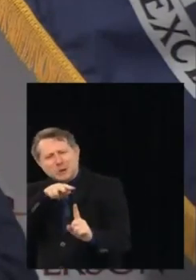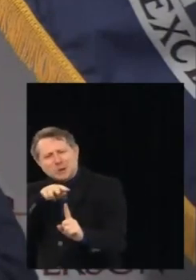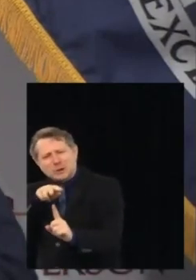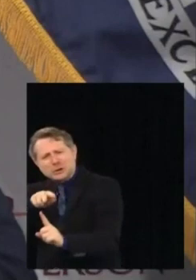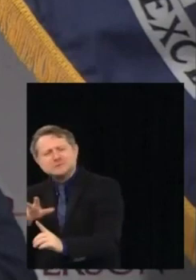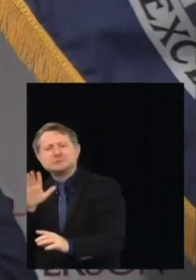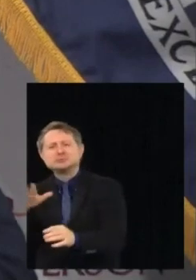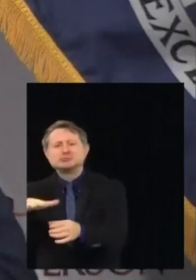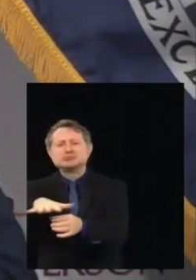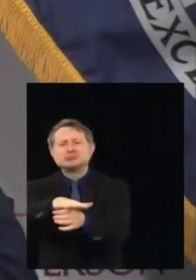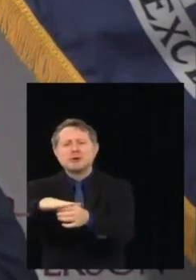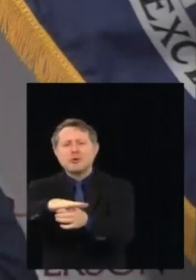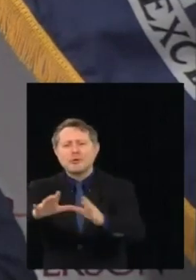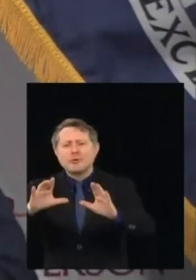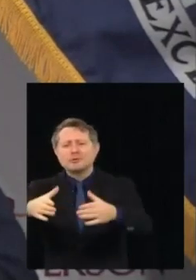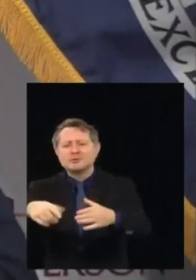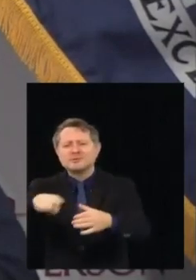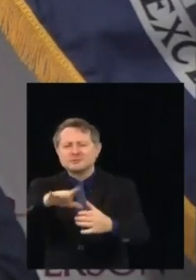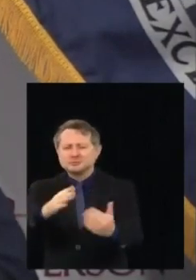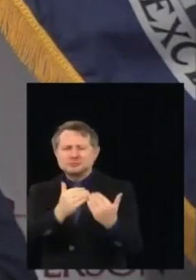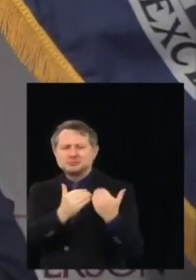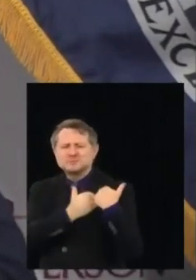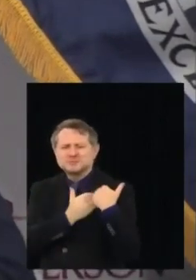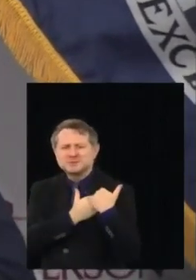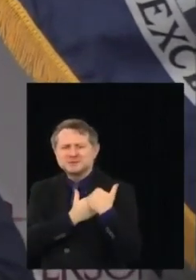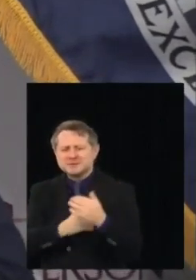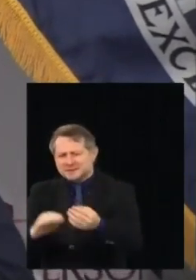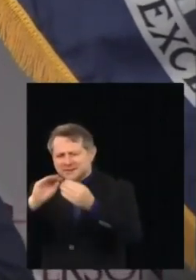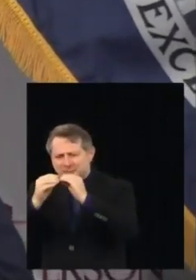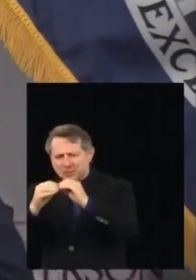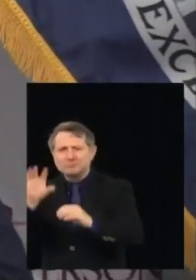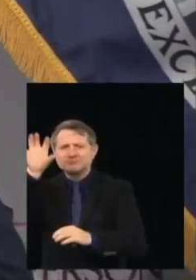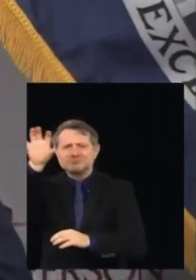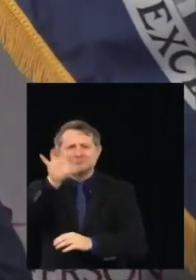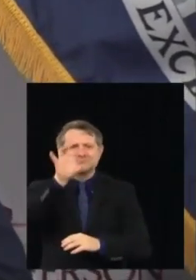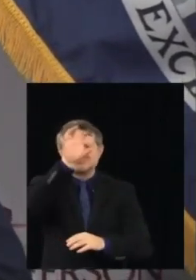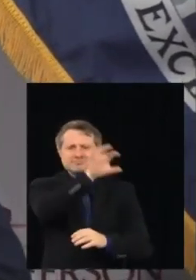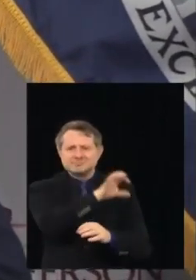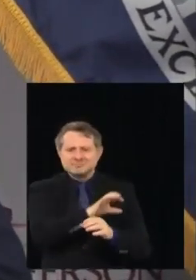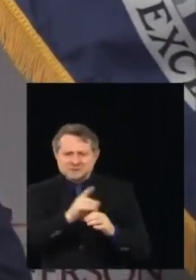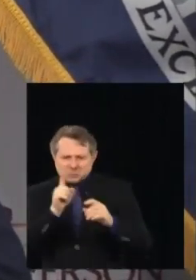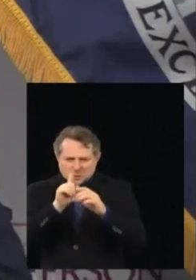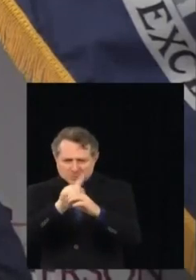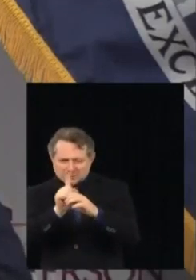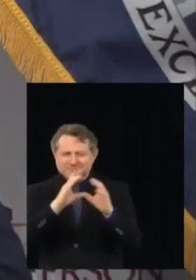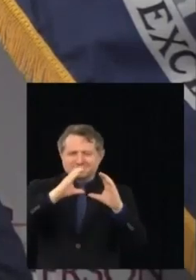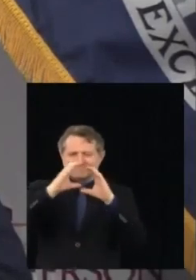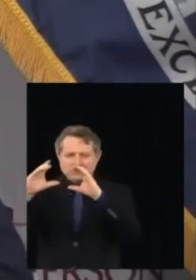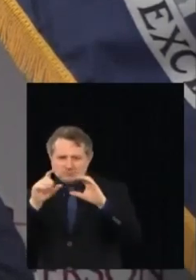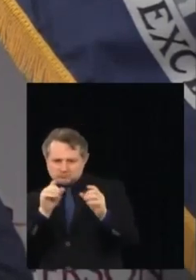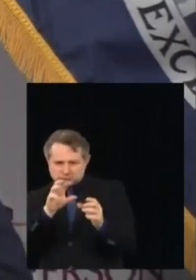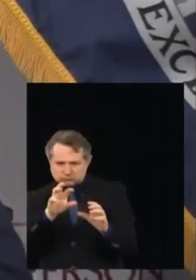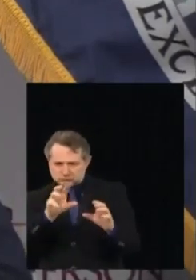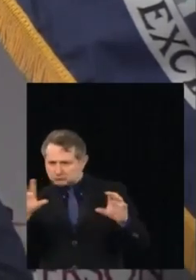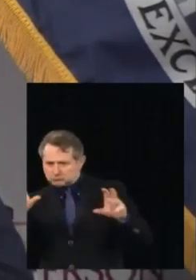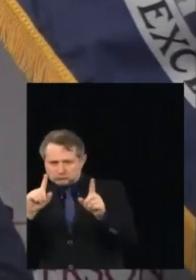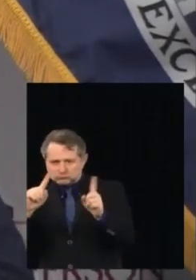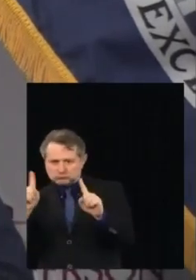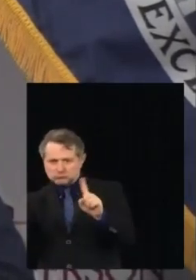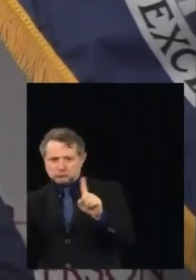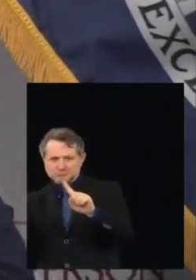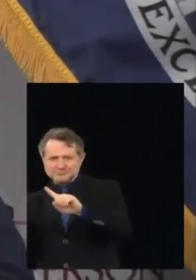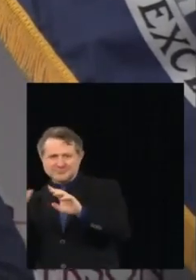responsibility. Look at those numbers every day, see what's happening with those numbers every day, and respond to